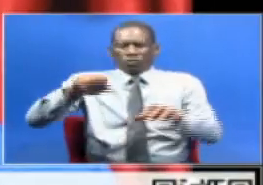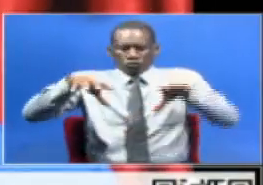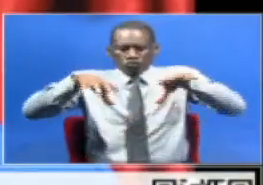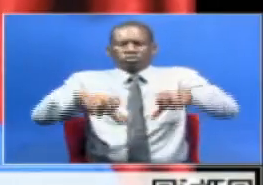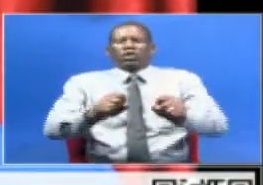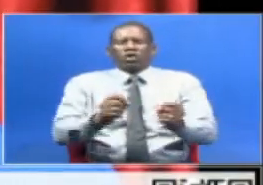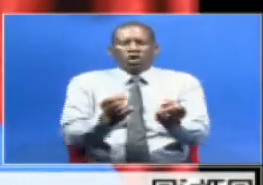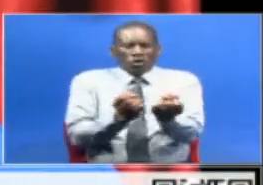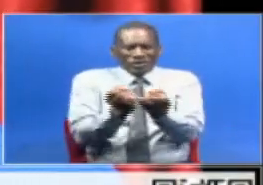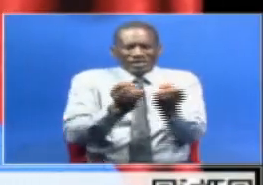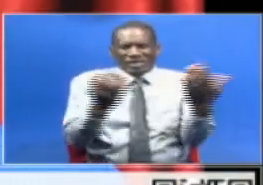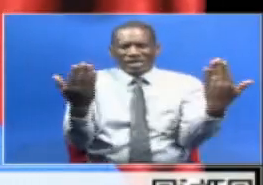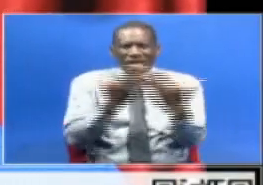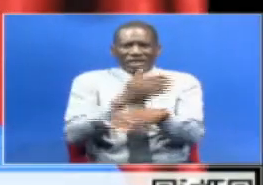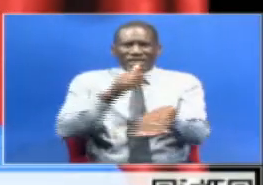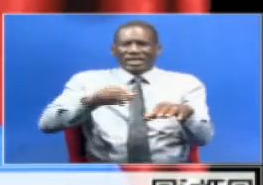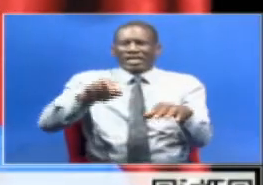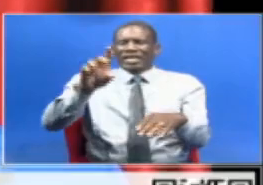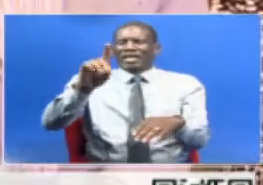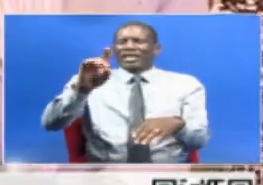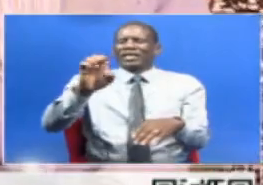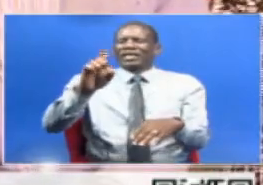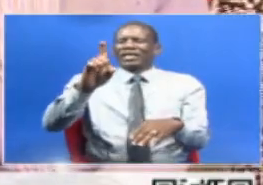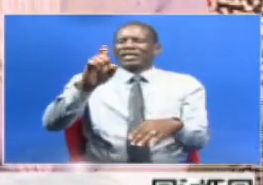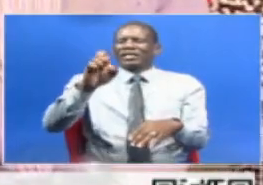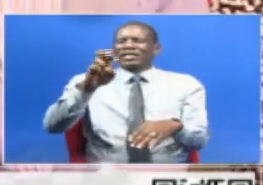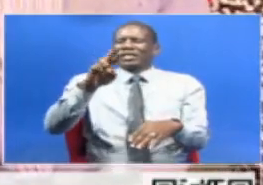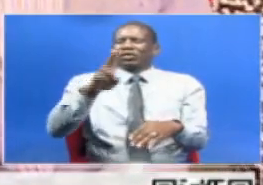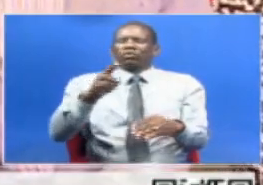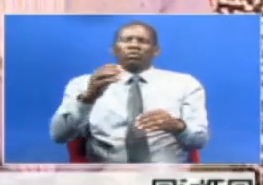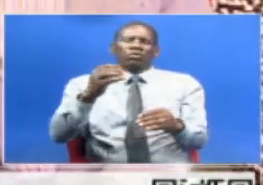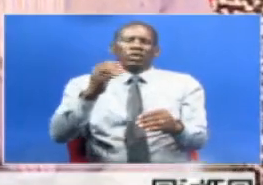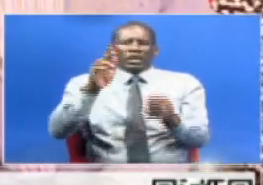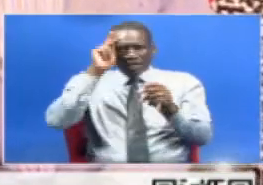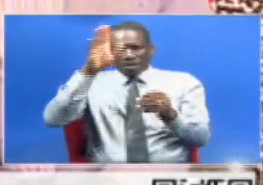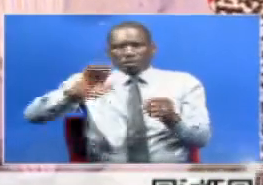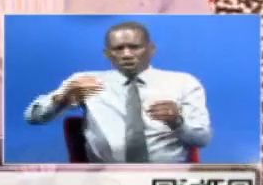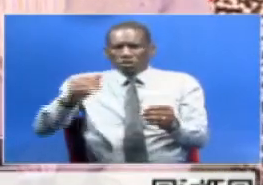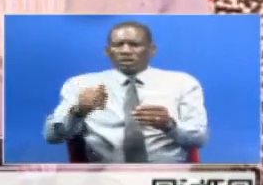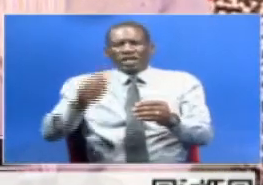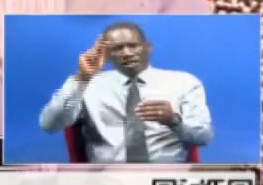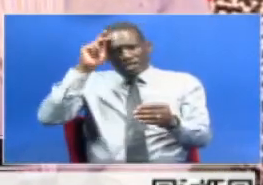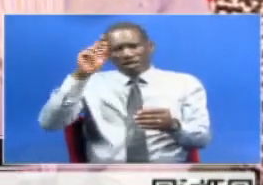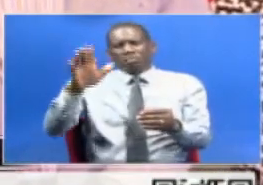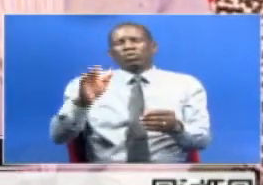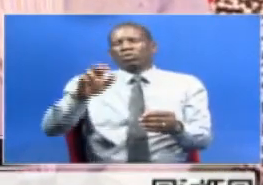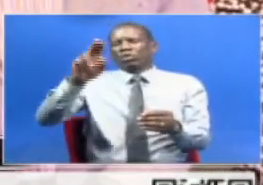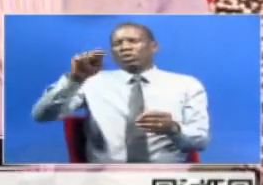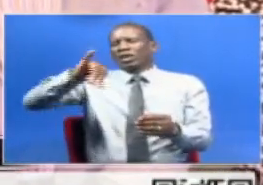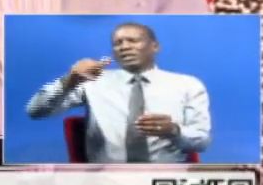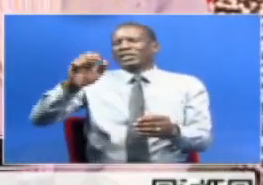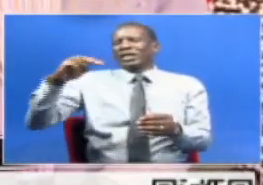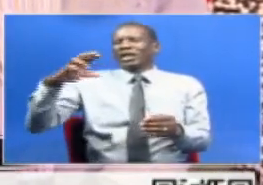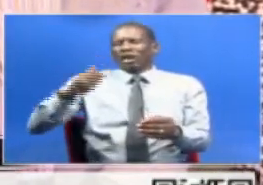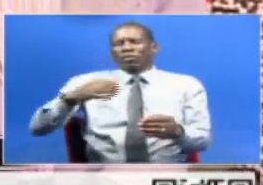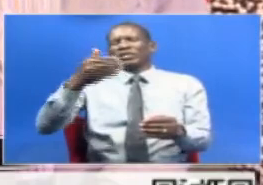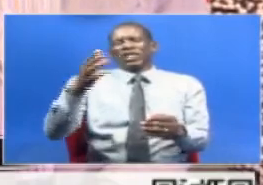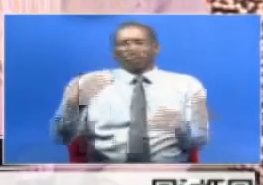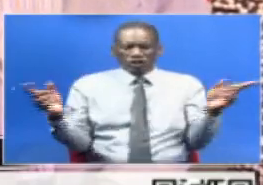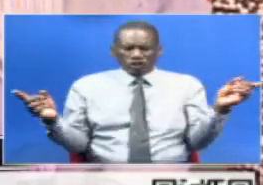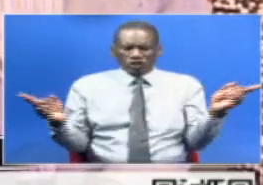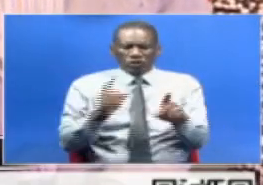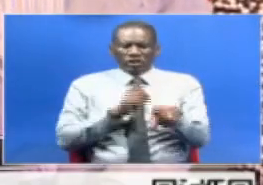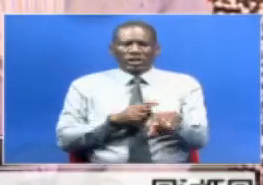at Ndenderu in Kiambu County. Na kule Kiambu alikuwa amefika tu kwa muda mfupi,